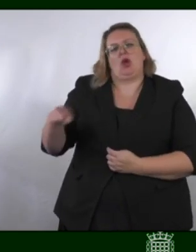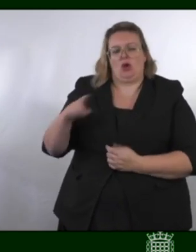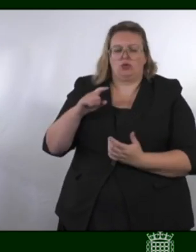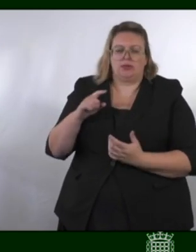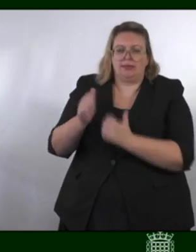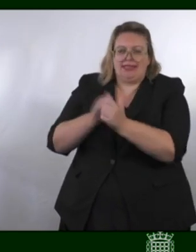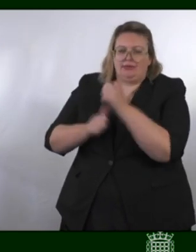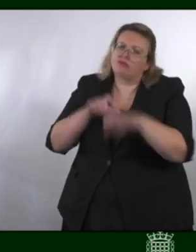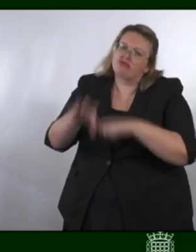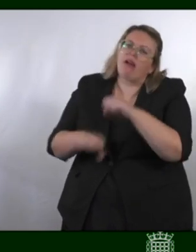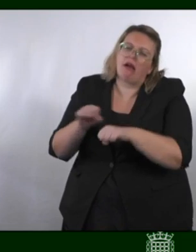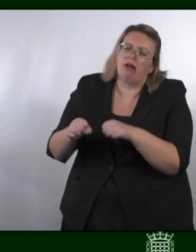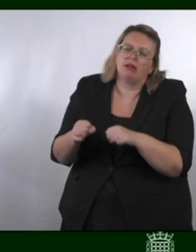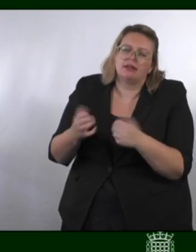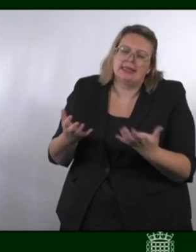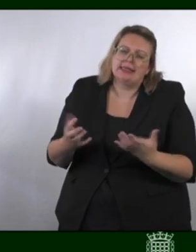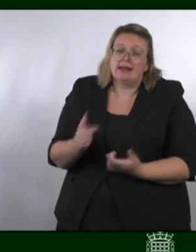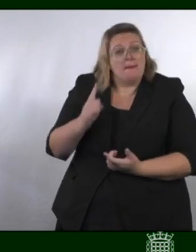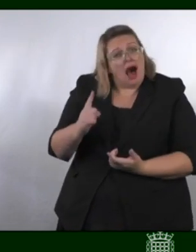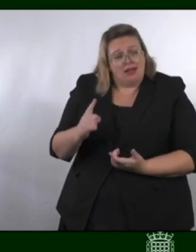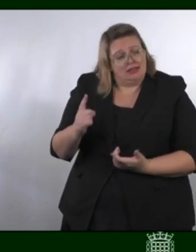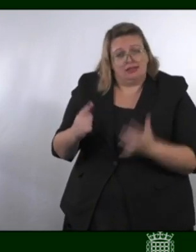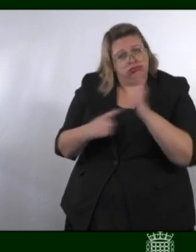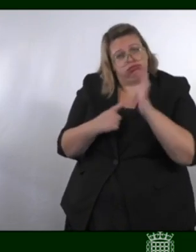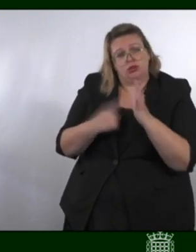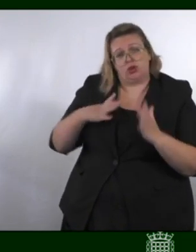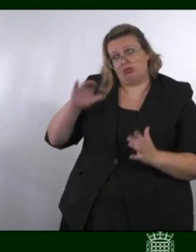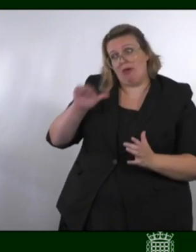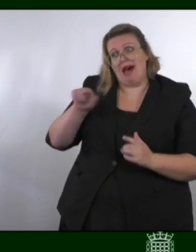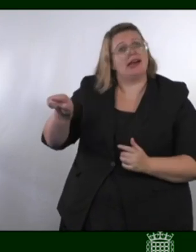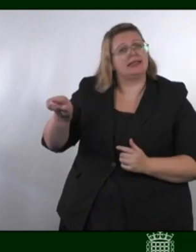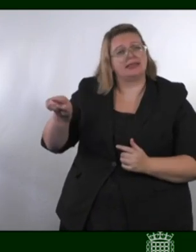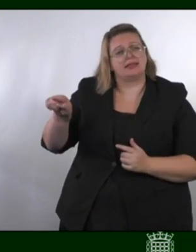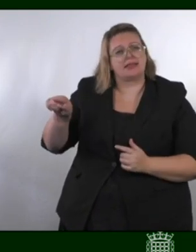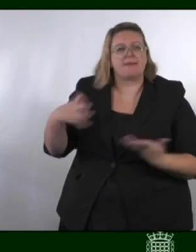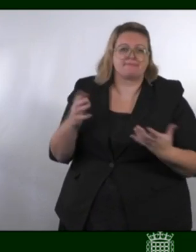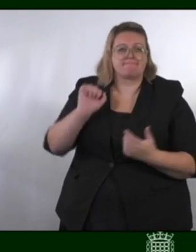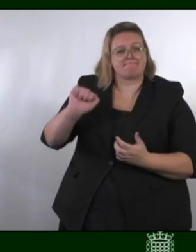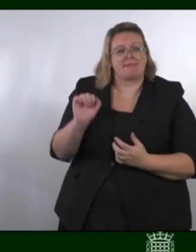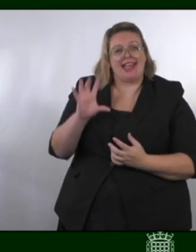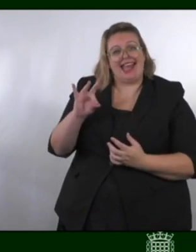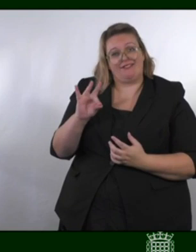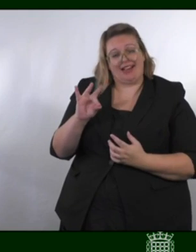the pandemic, though I would remind her that in her constituency the infection rate is now running at